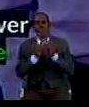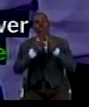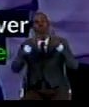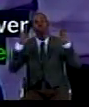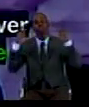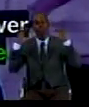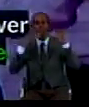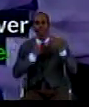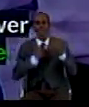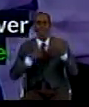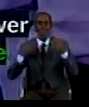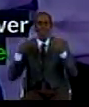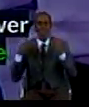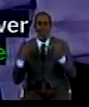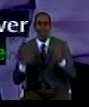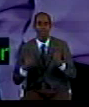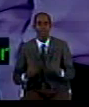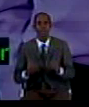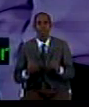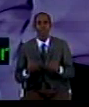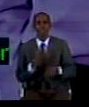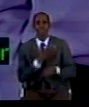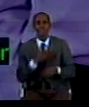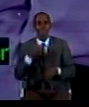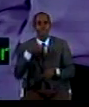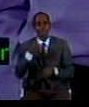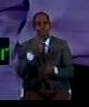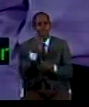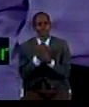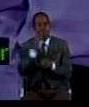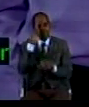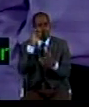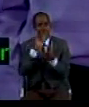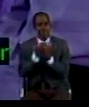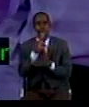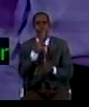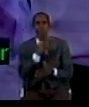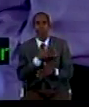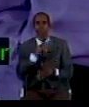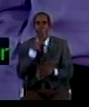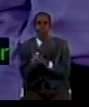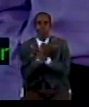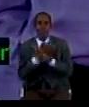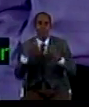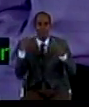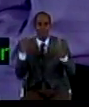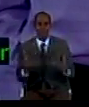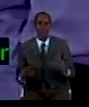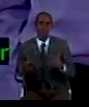supernatural power, and you'll be free today.